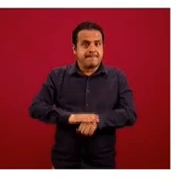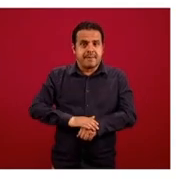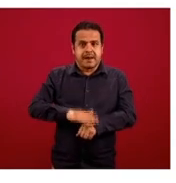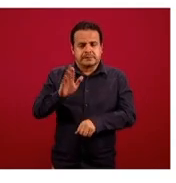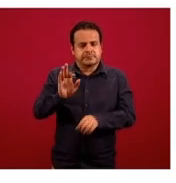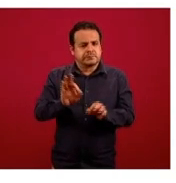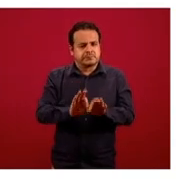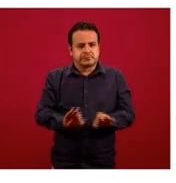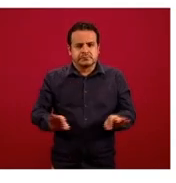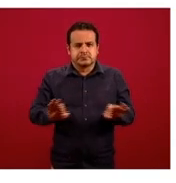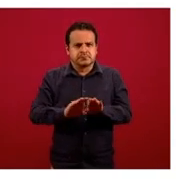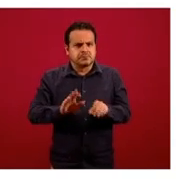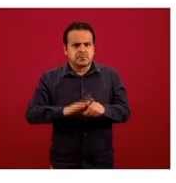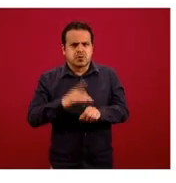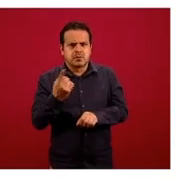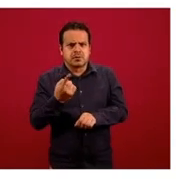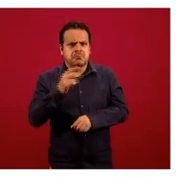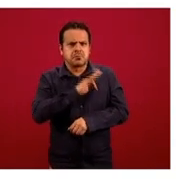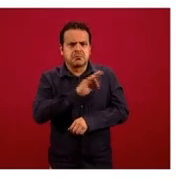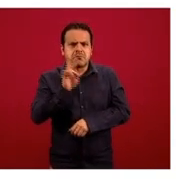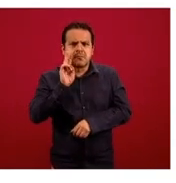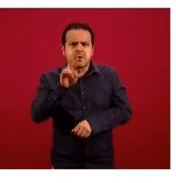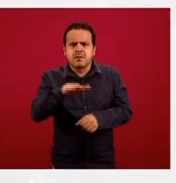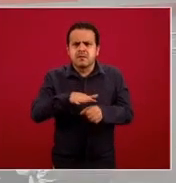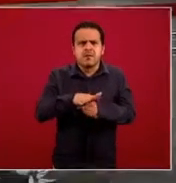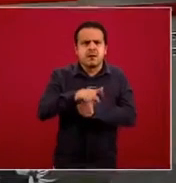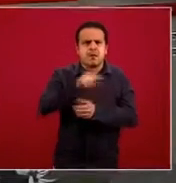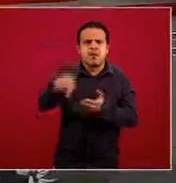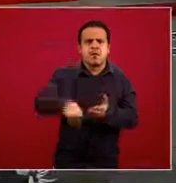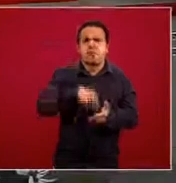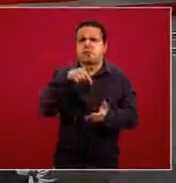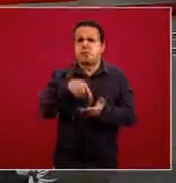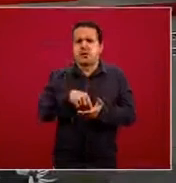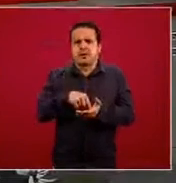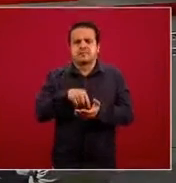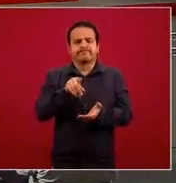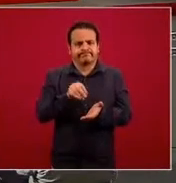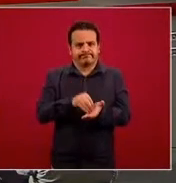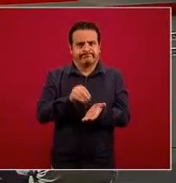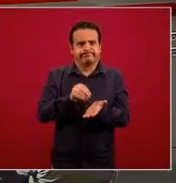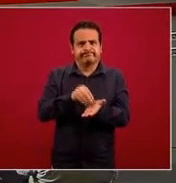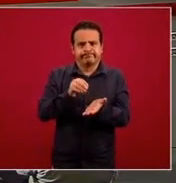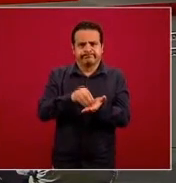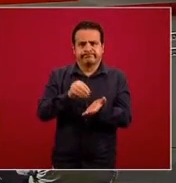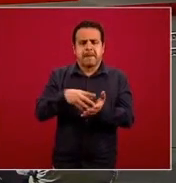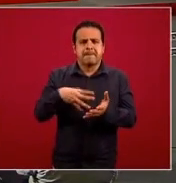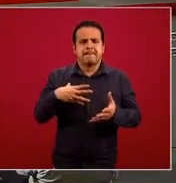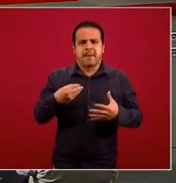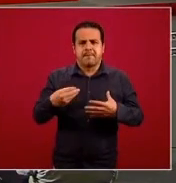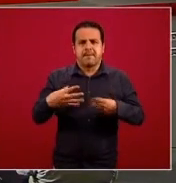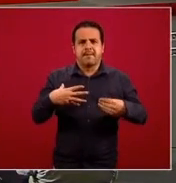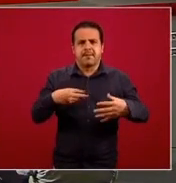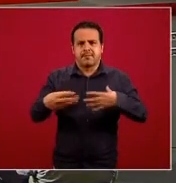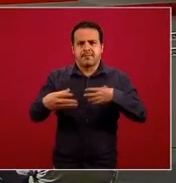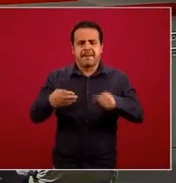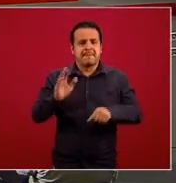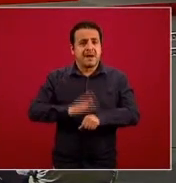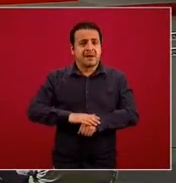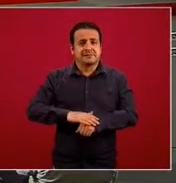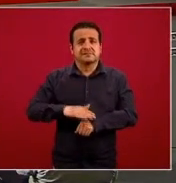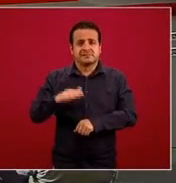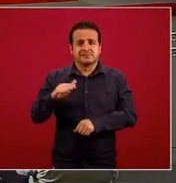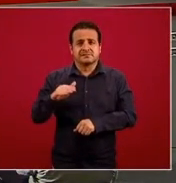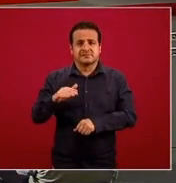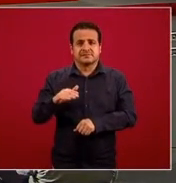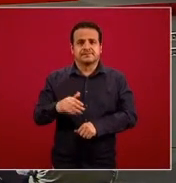a representation of the active cases, it allows us to visualize in a fast manner which states are